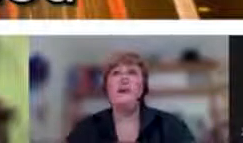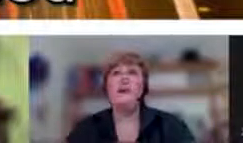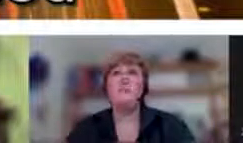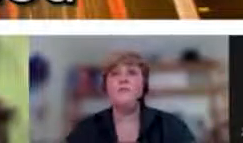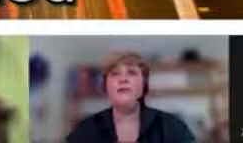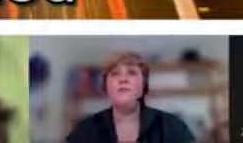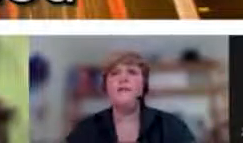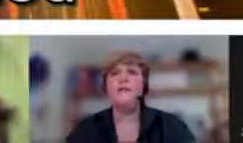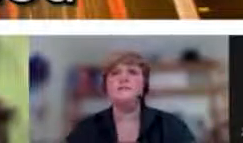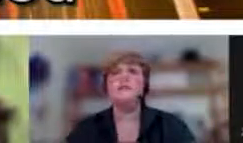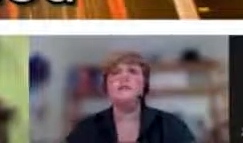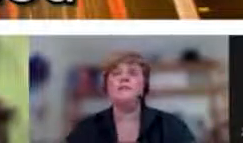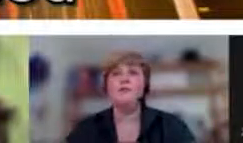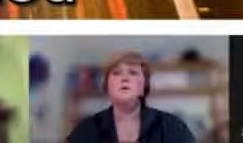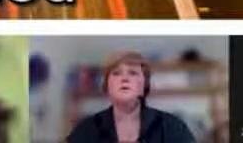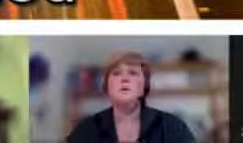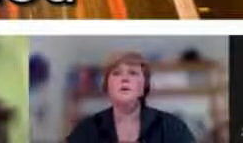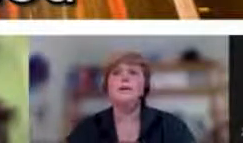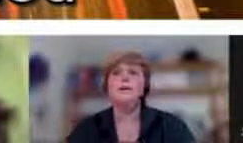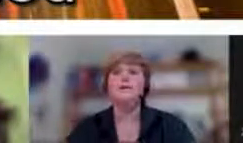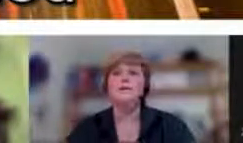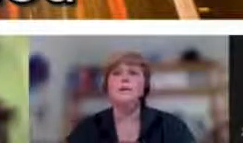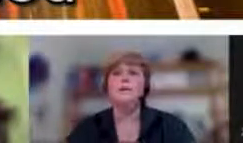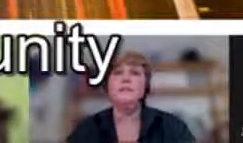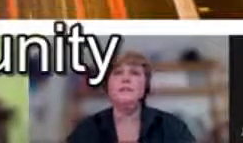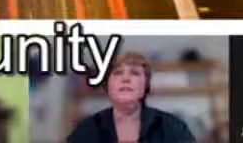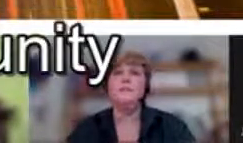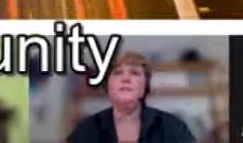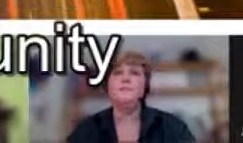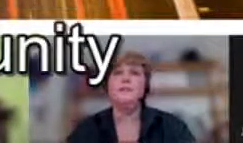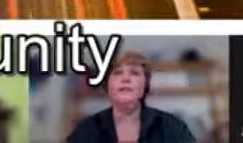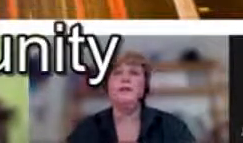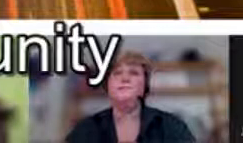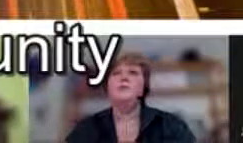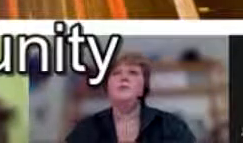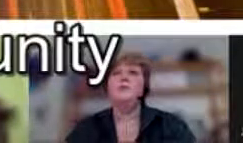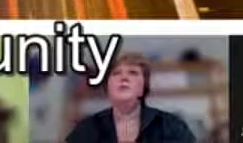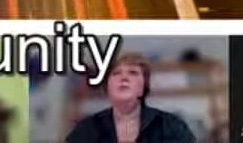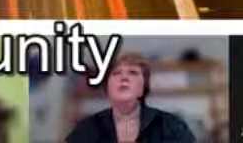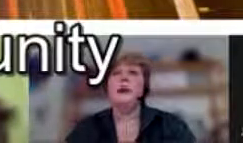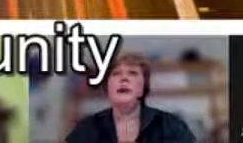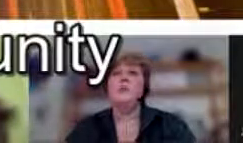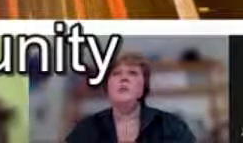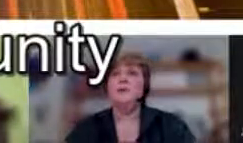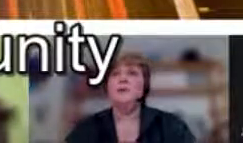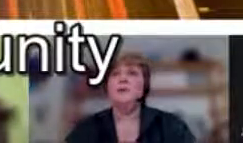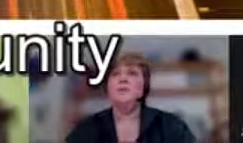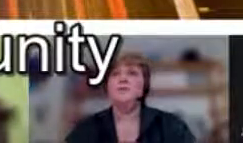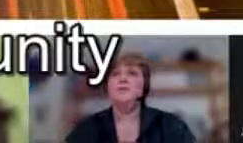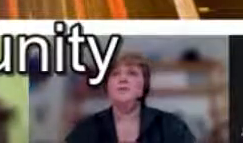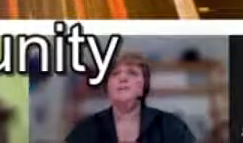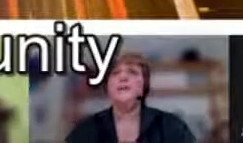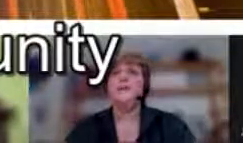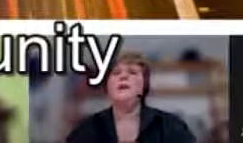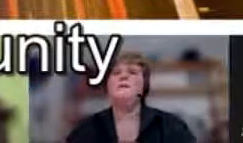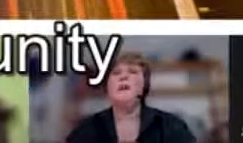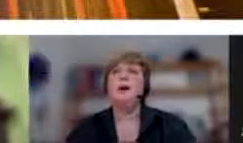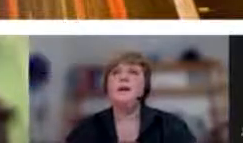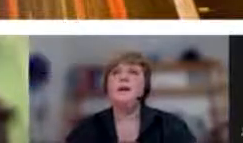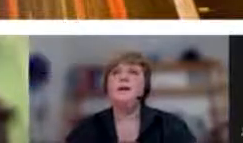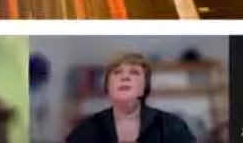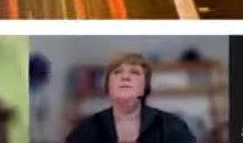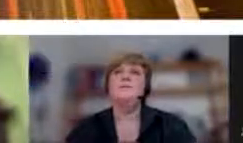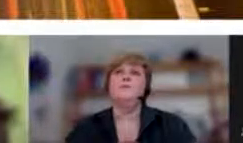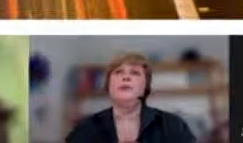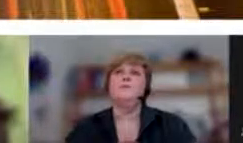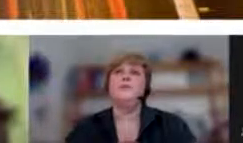three lanes along most of the route, including the tunnel. To reduce the impact on local communities, we have